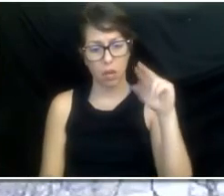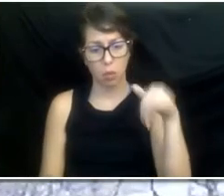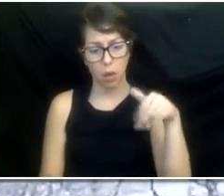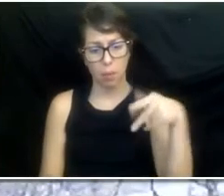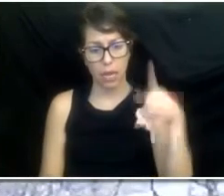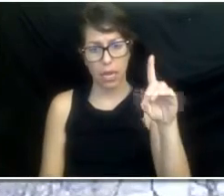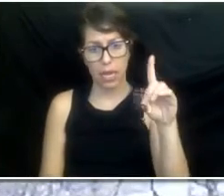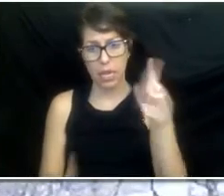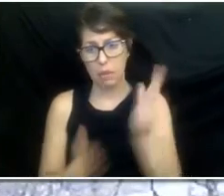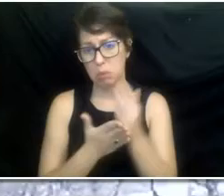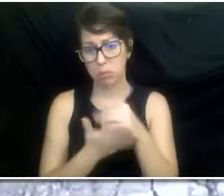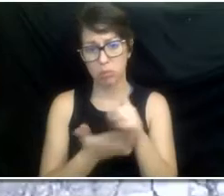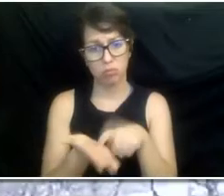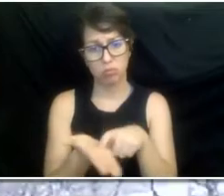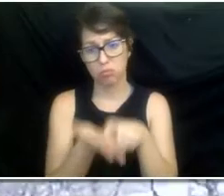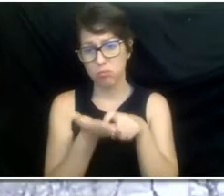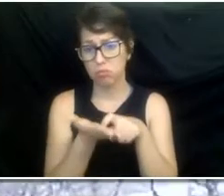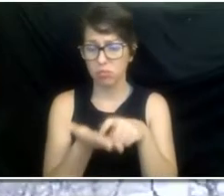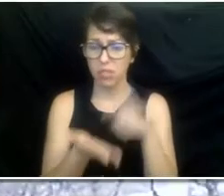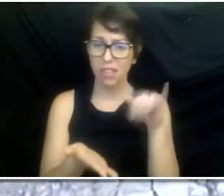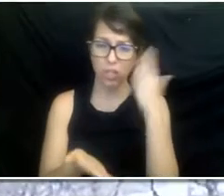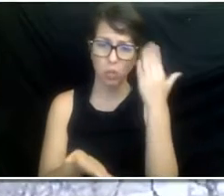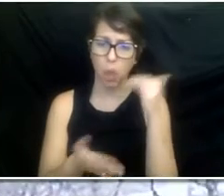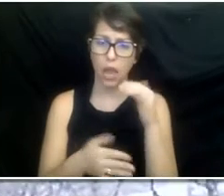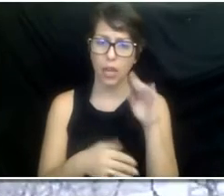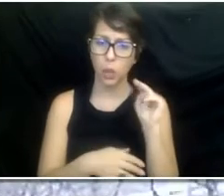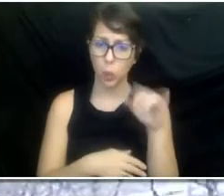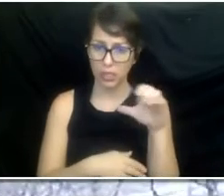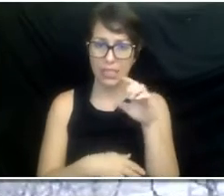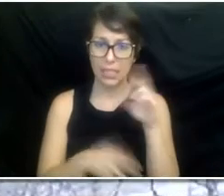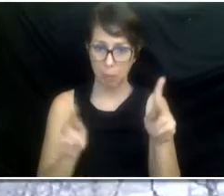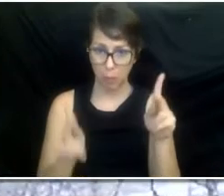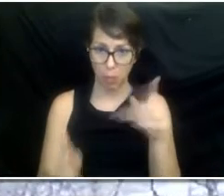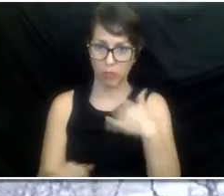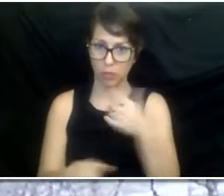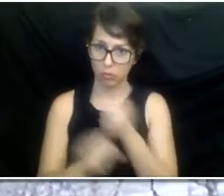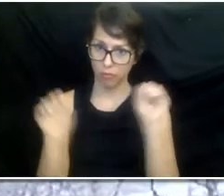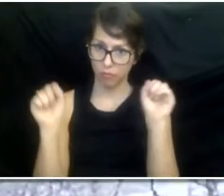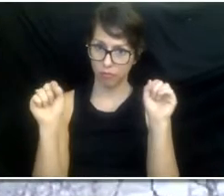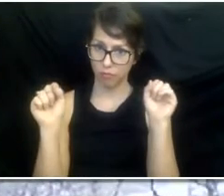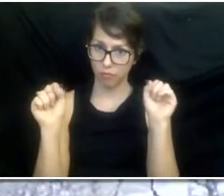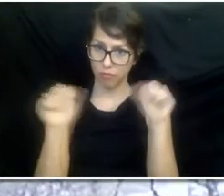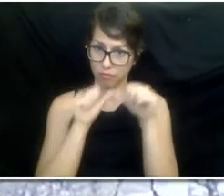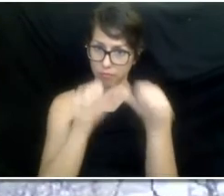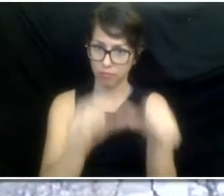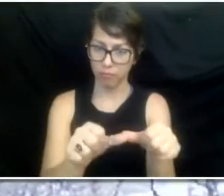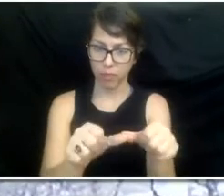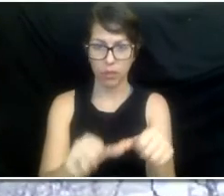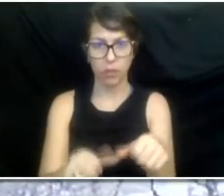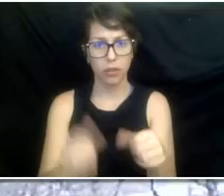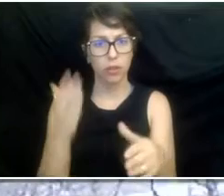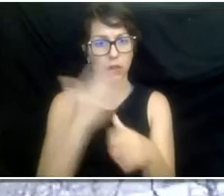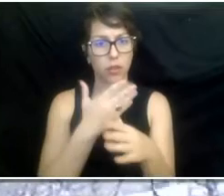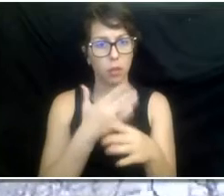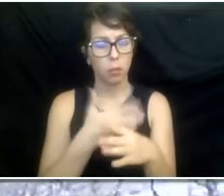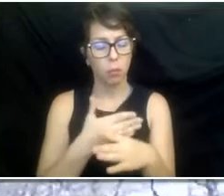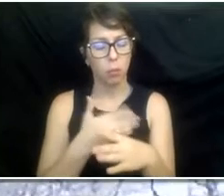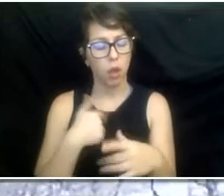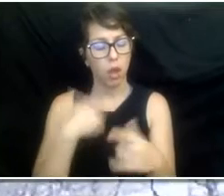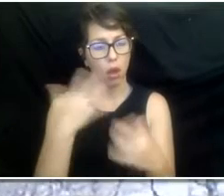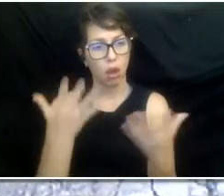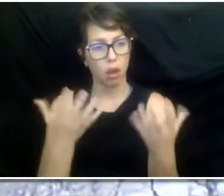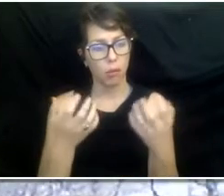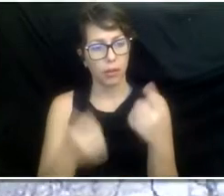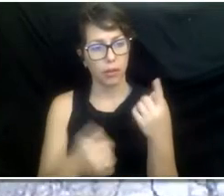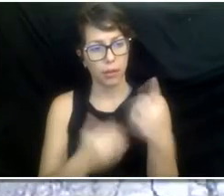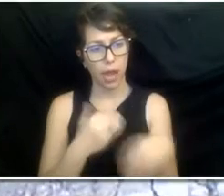believe that they face additional barriers and we are working with our providers very much to get the word out there just in our time of